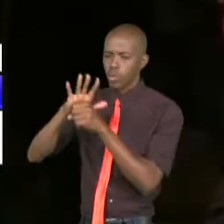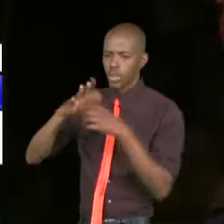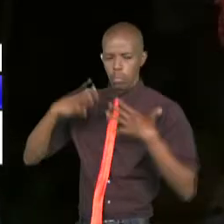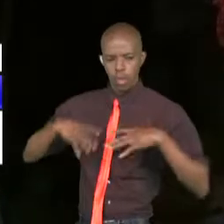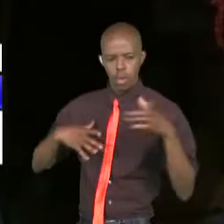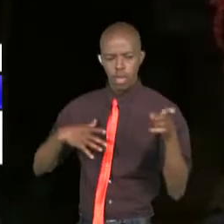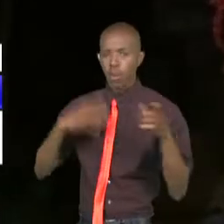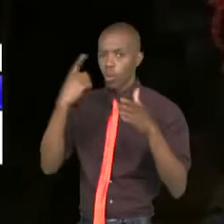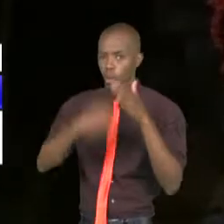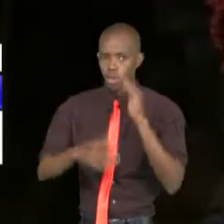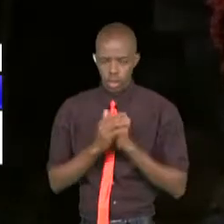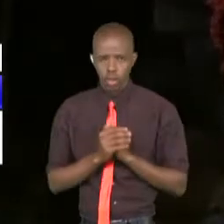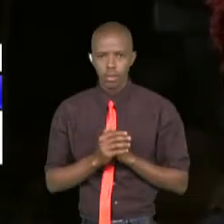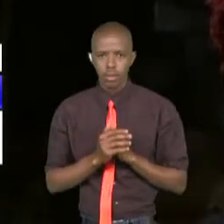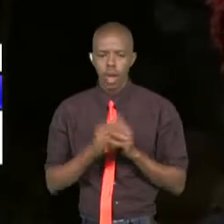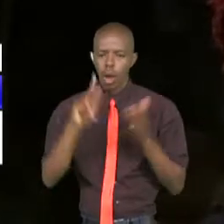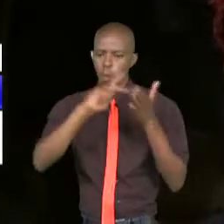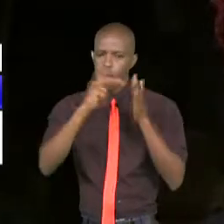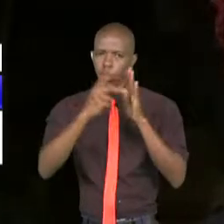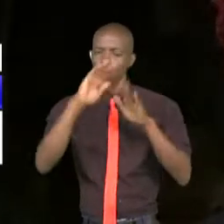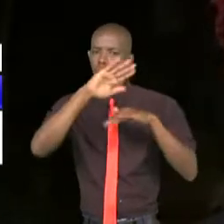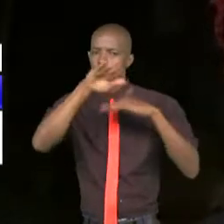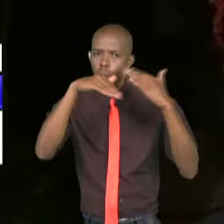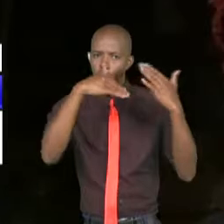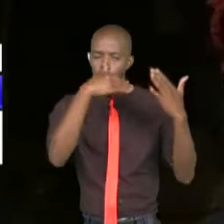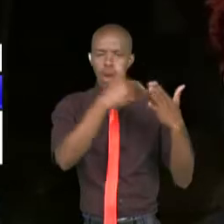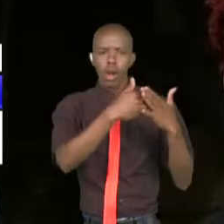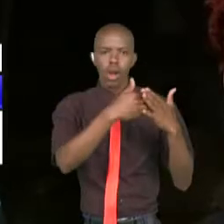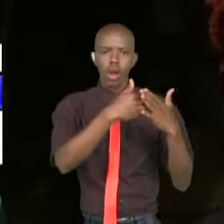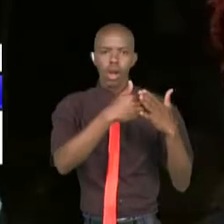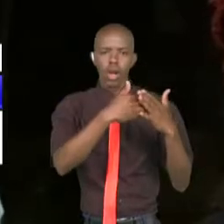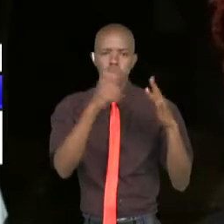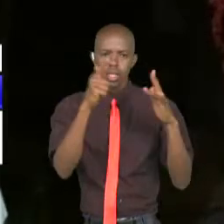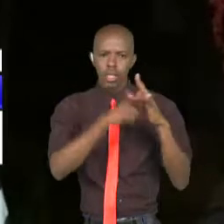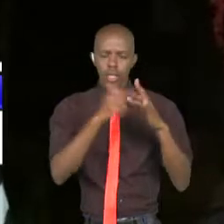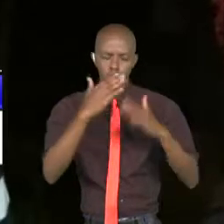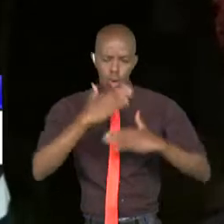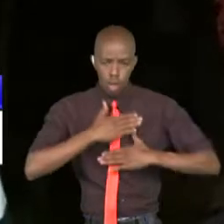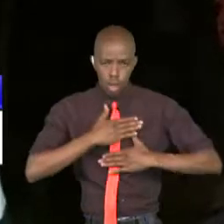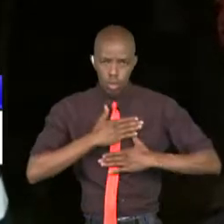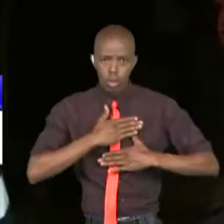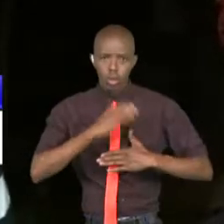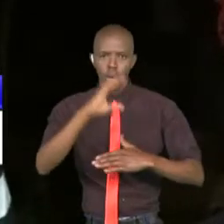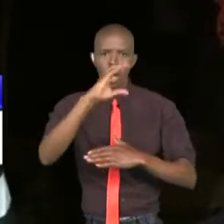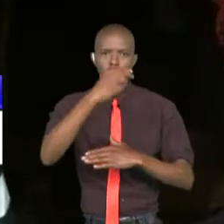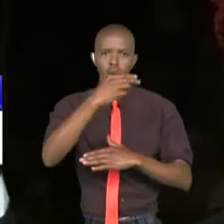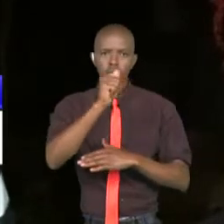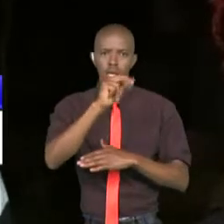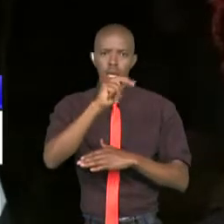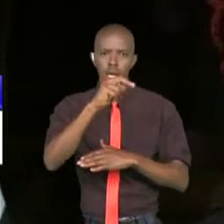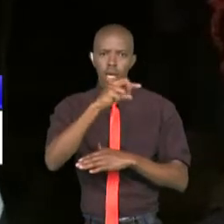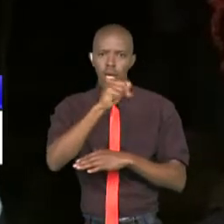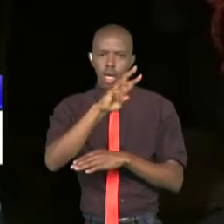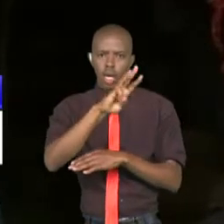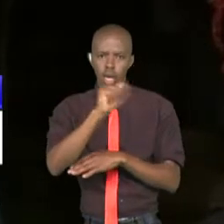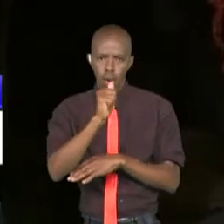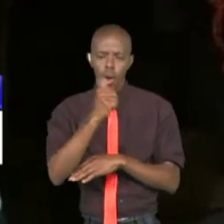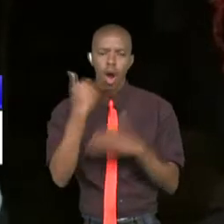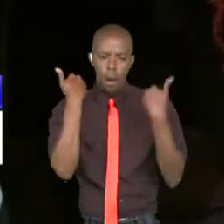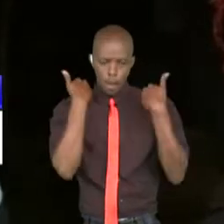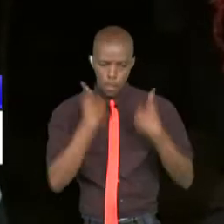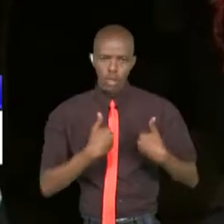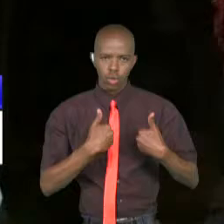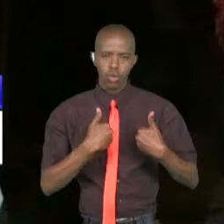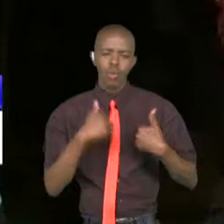wanadabaso, ile miradi yote ambayo ilikuwa imeanzishwa na Mheshimiwa Changawa, mimi nitaiomba